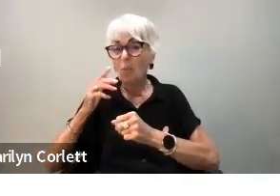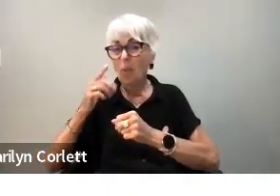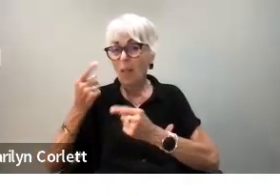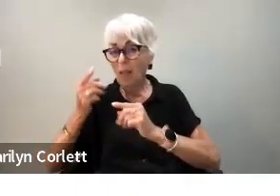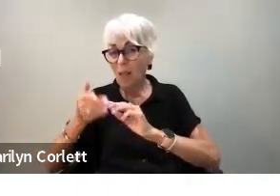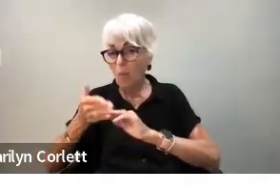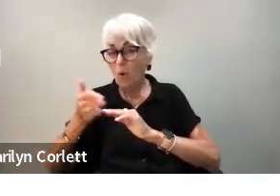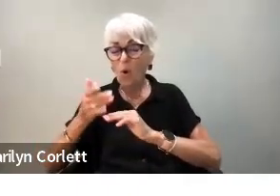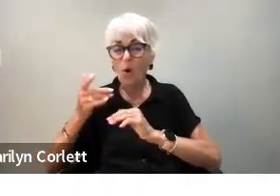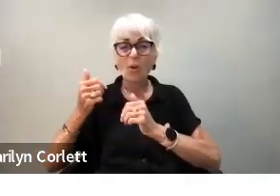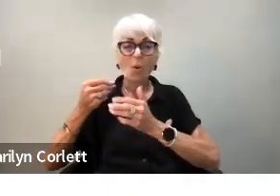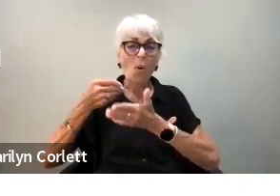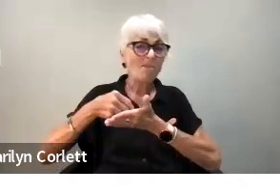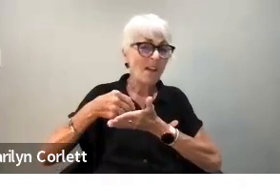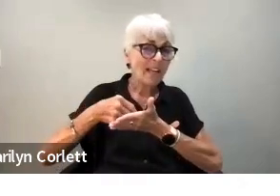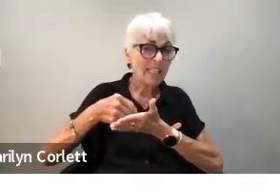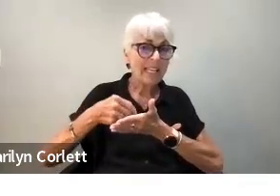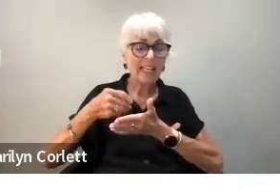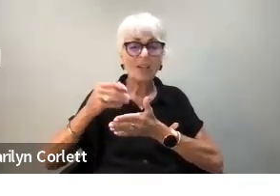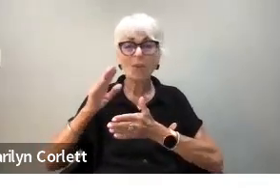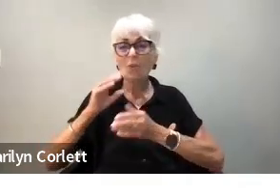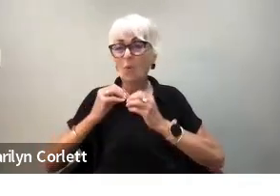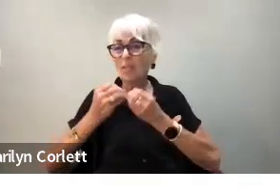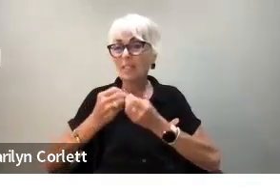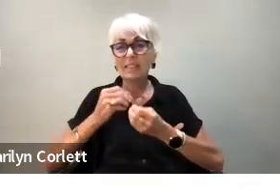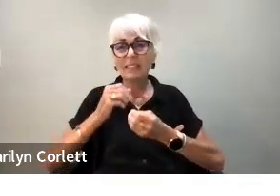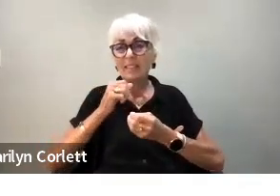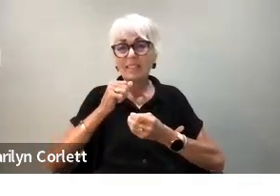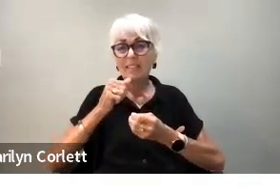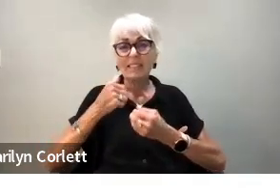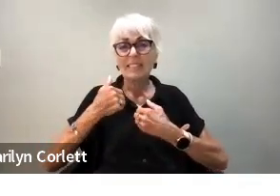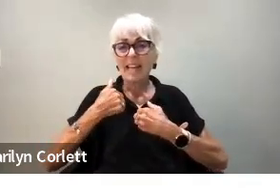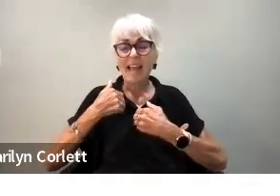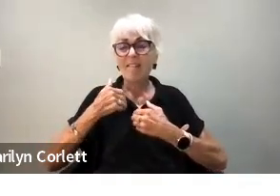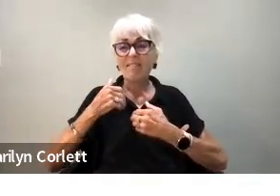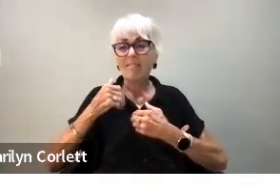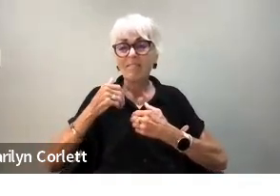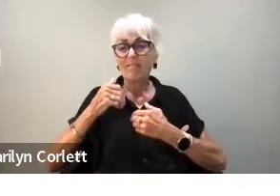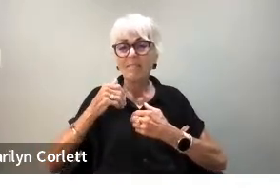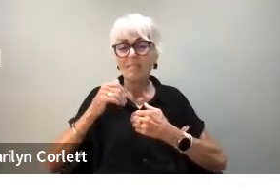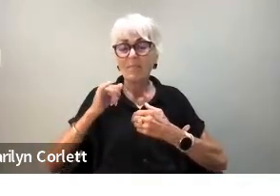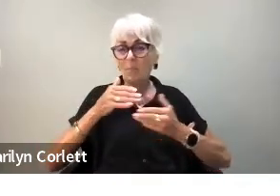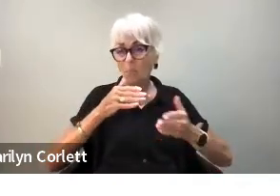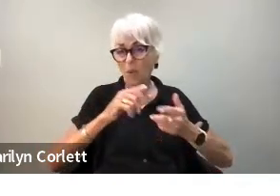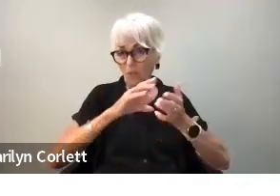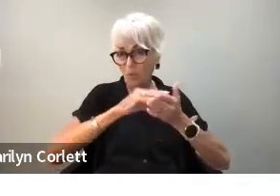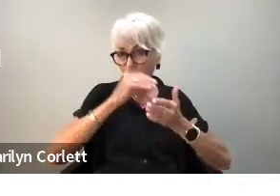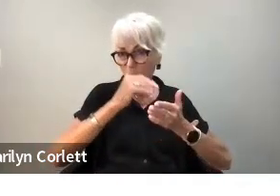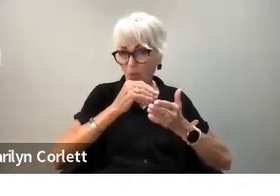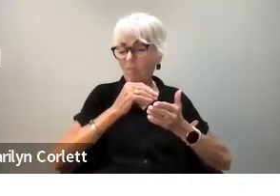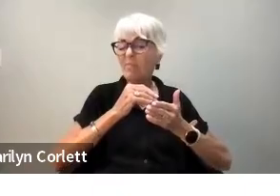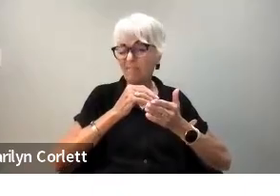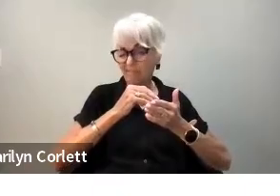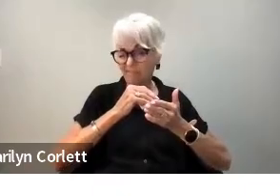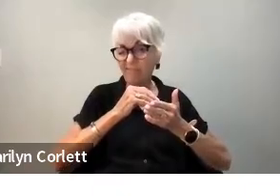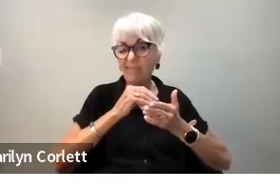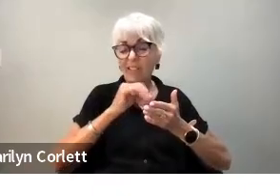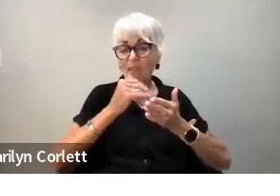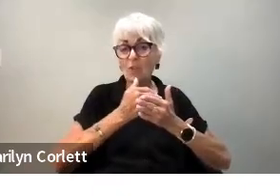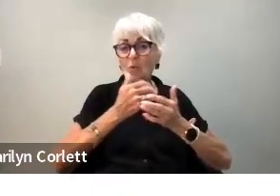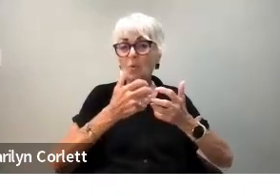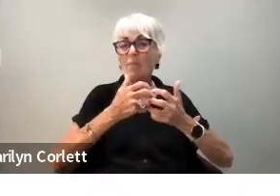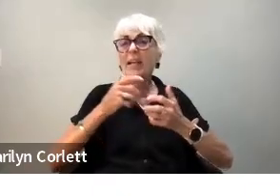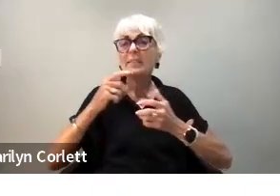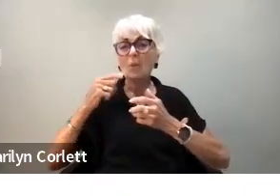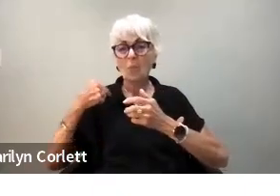if your organization does not have the capacity to learn a new device, we can help. You can borrow the devices and try